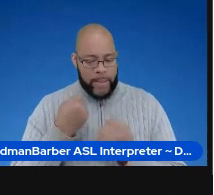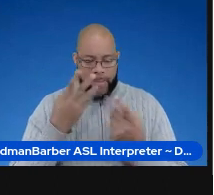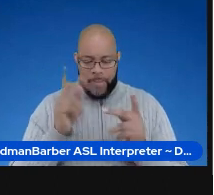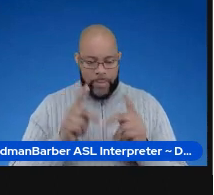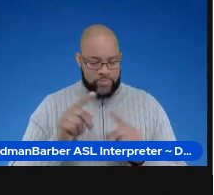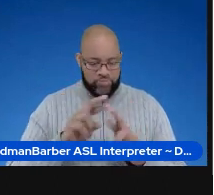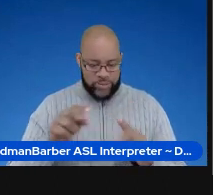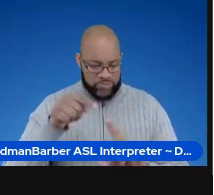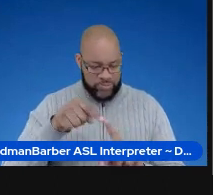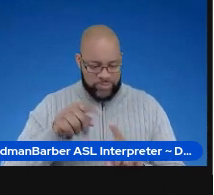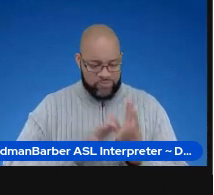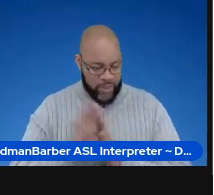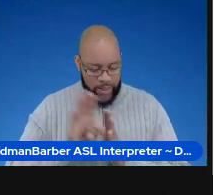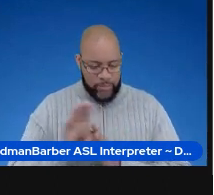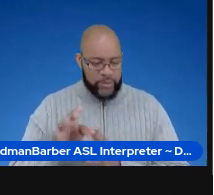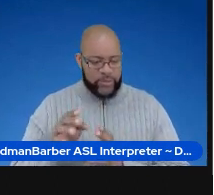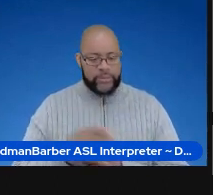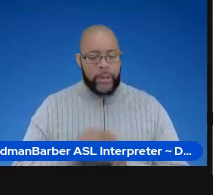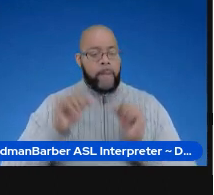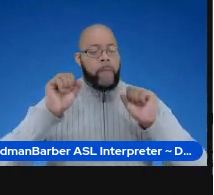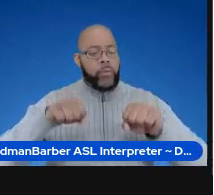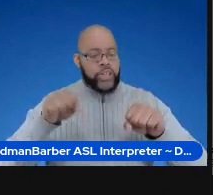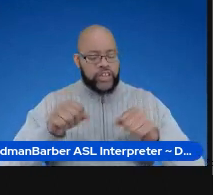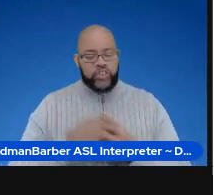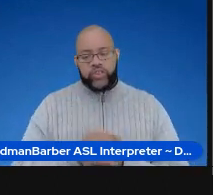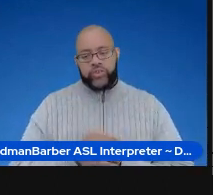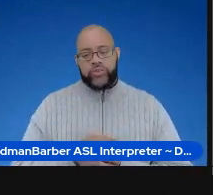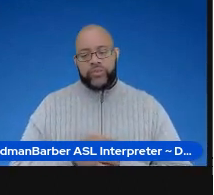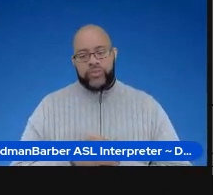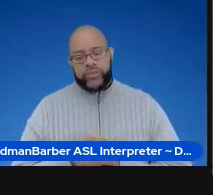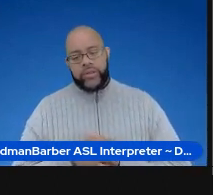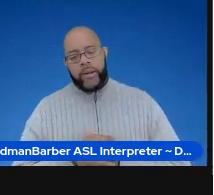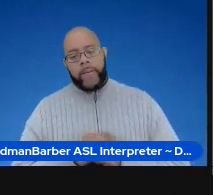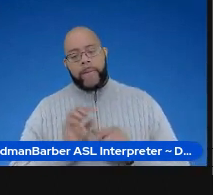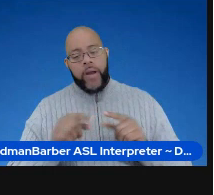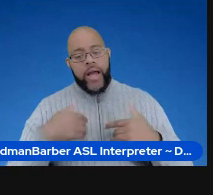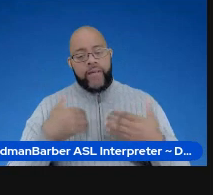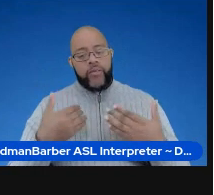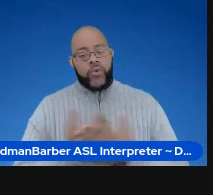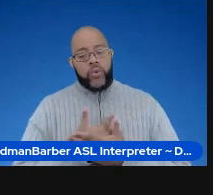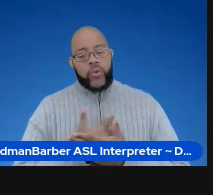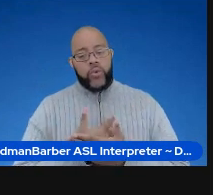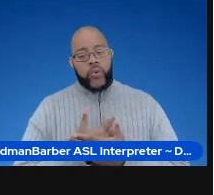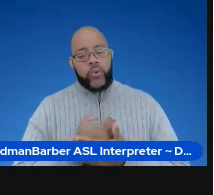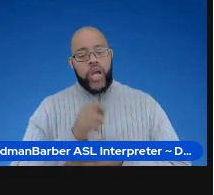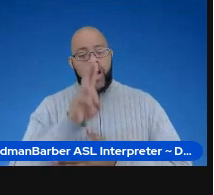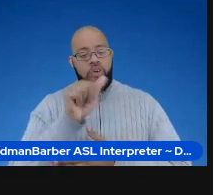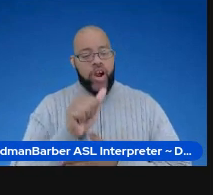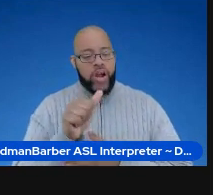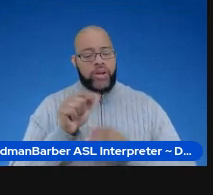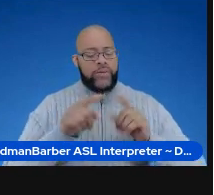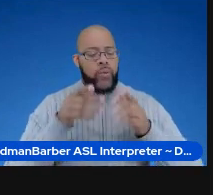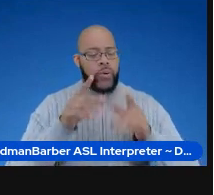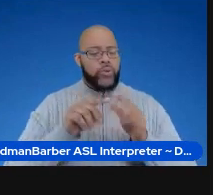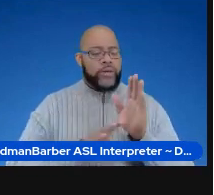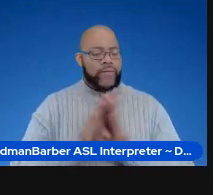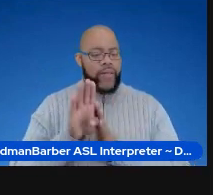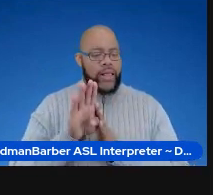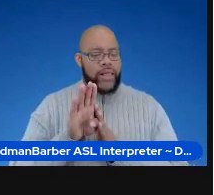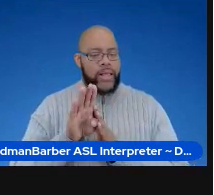for developing COVID-19 vaccine. But then there was a new era of ways to develop vaccines